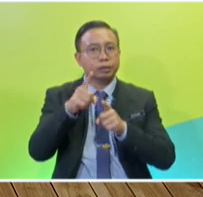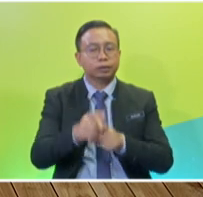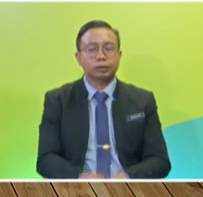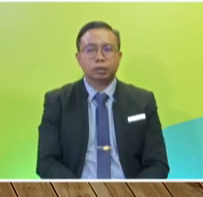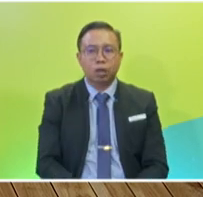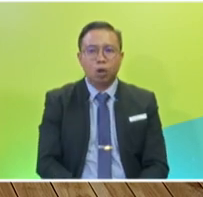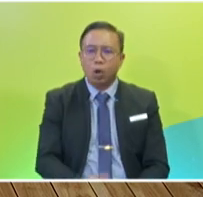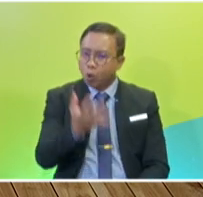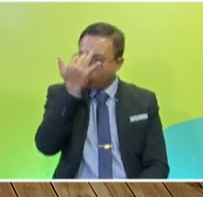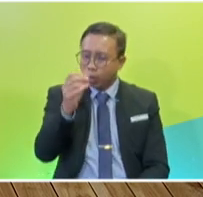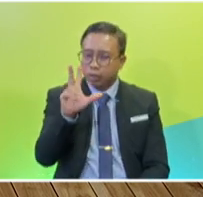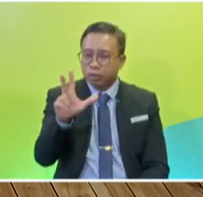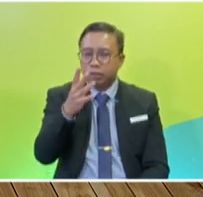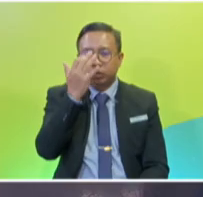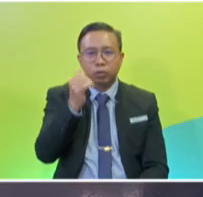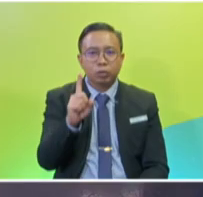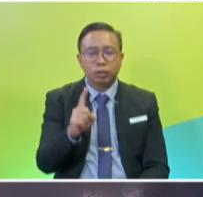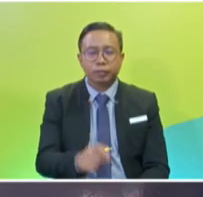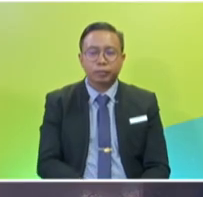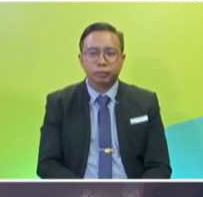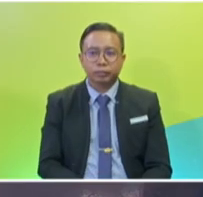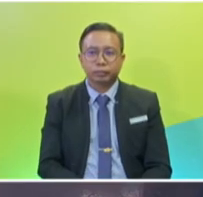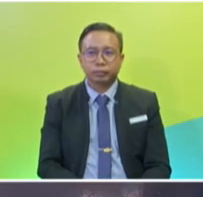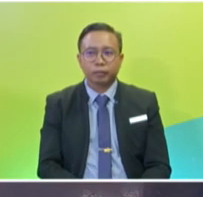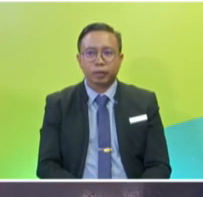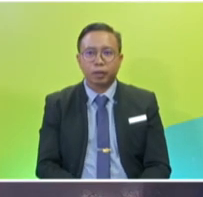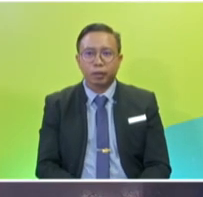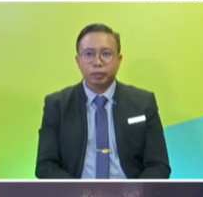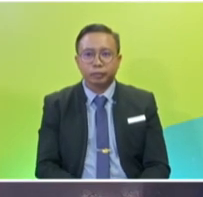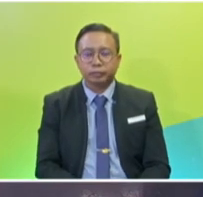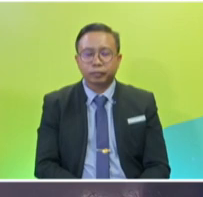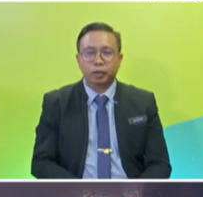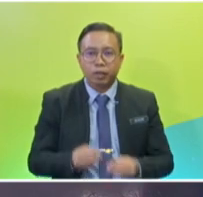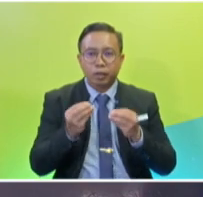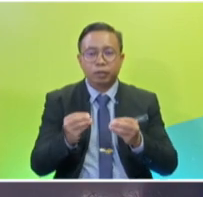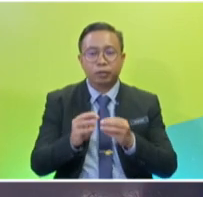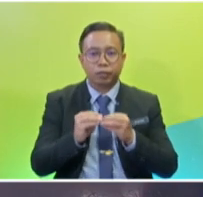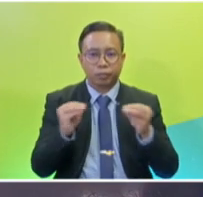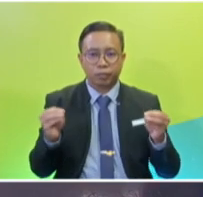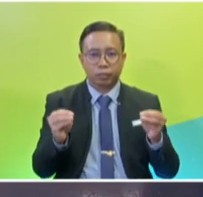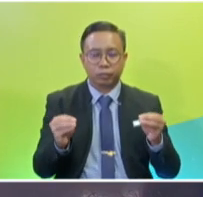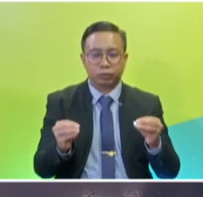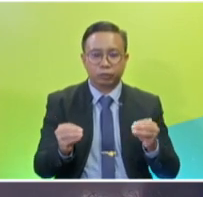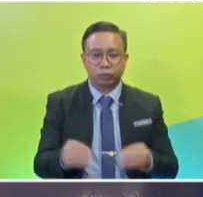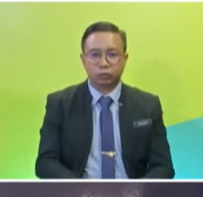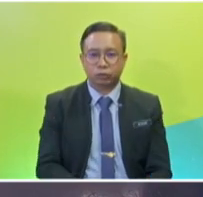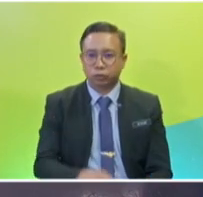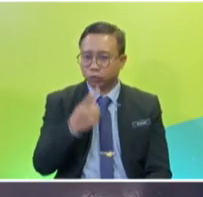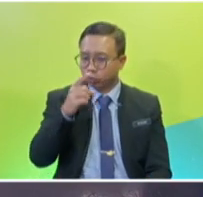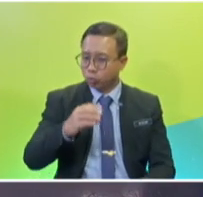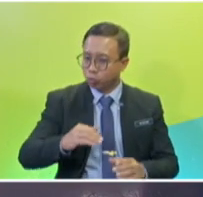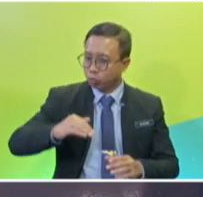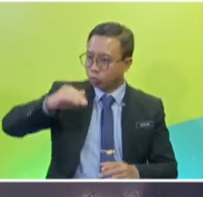why three, Shafika? Why not one? I guess because it gives more choices. More opportunities for you to